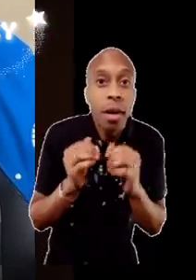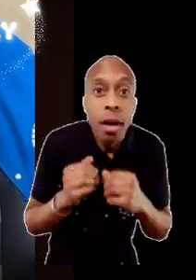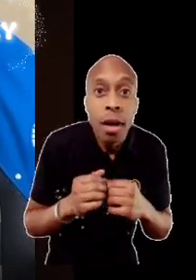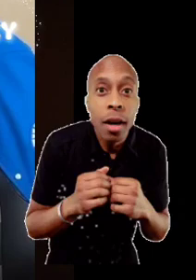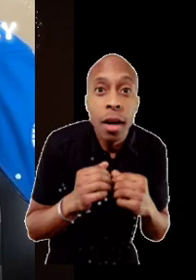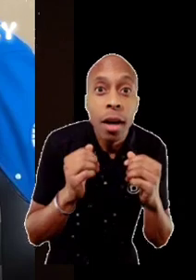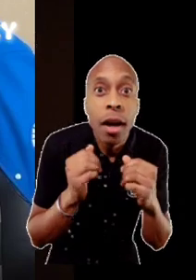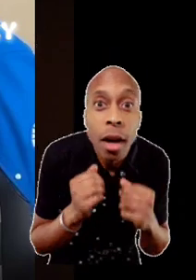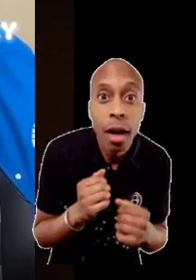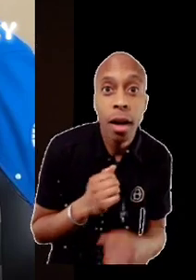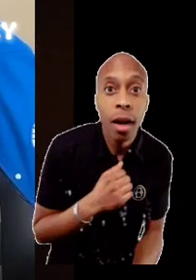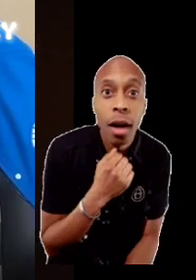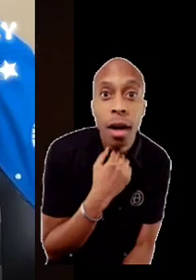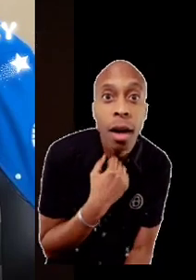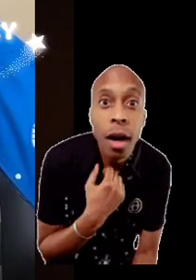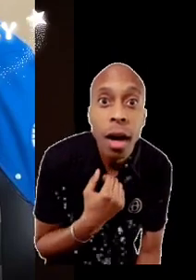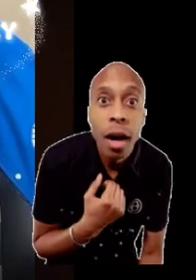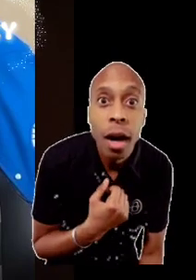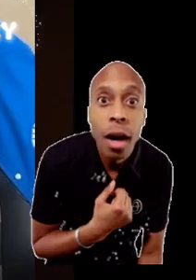Jesus.